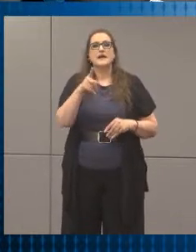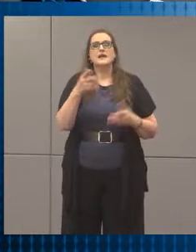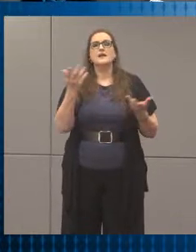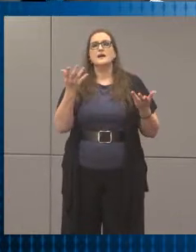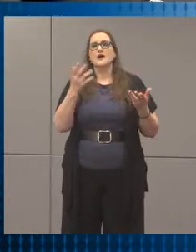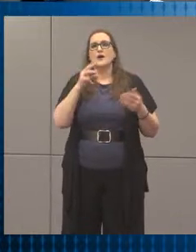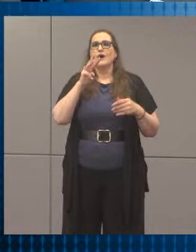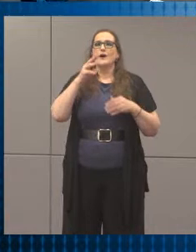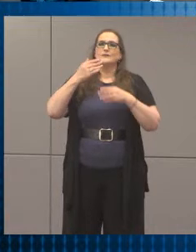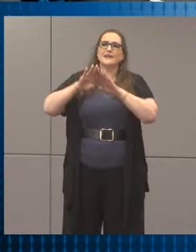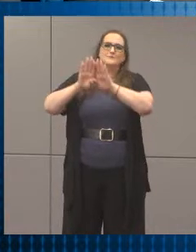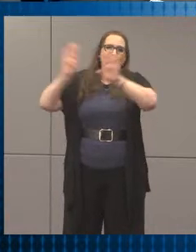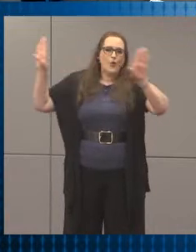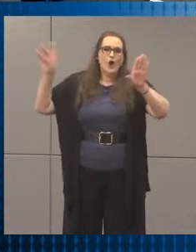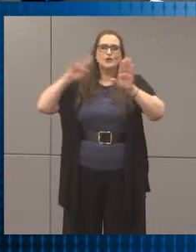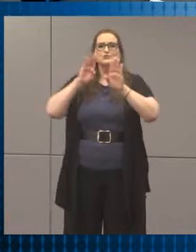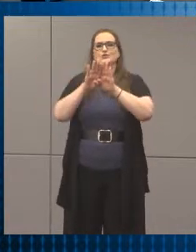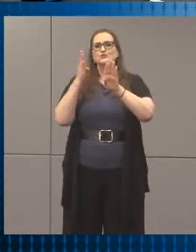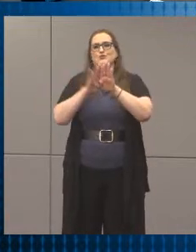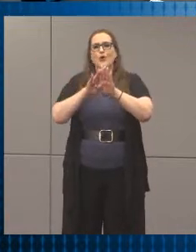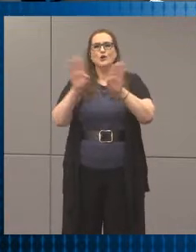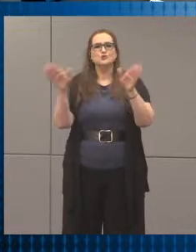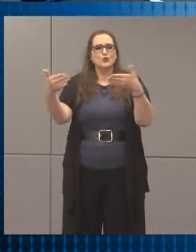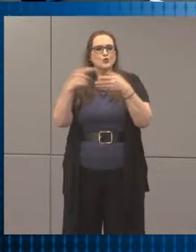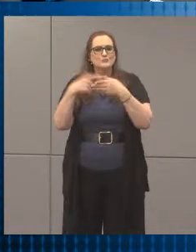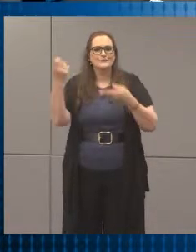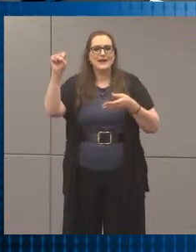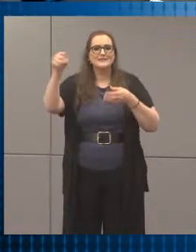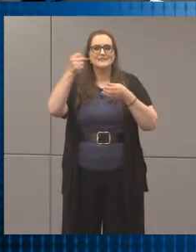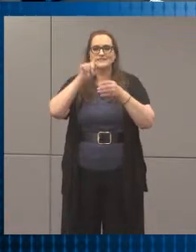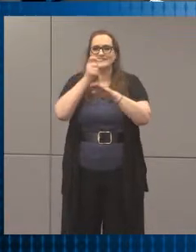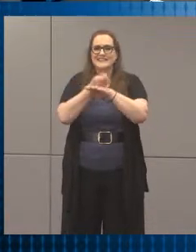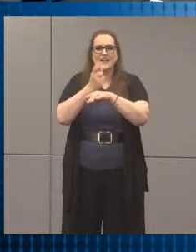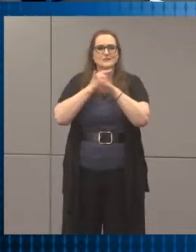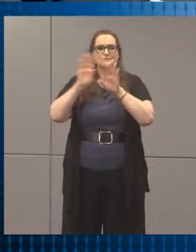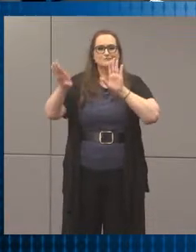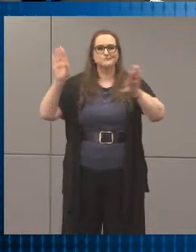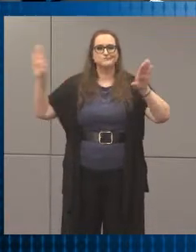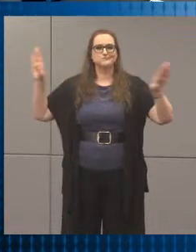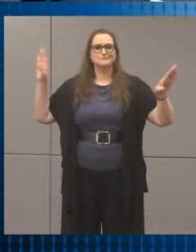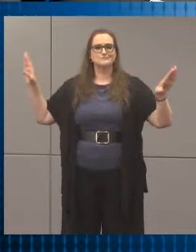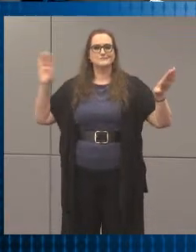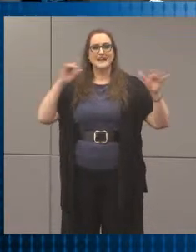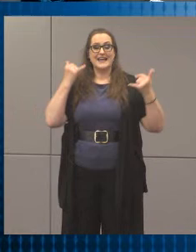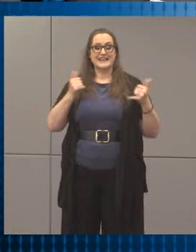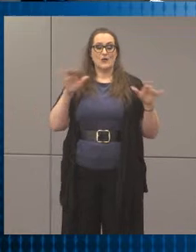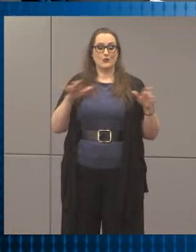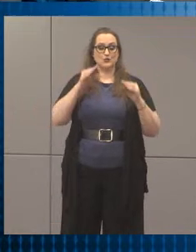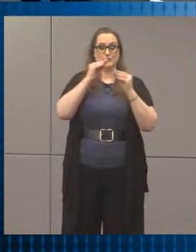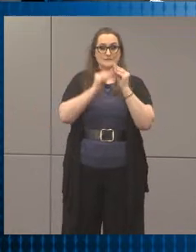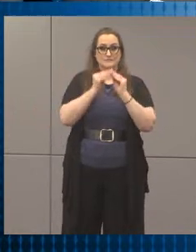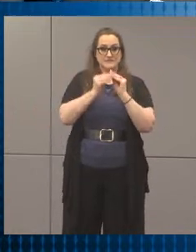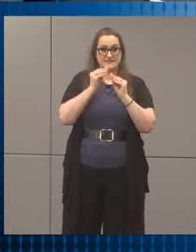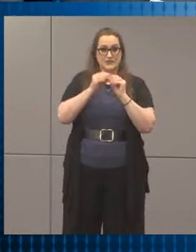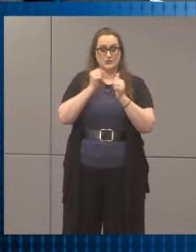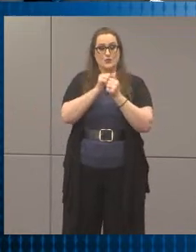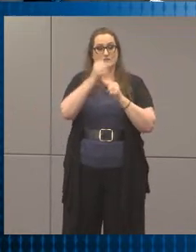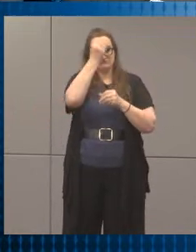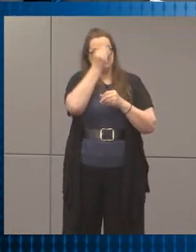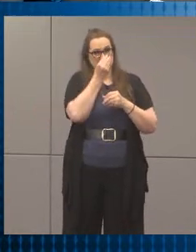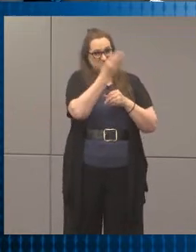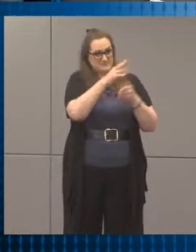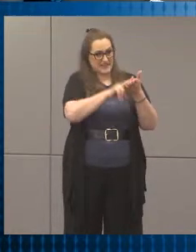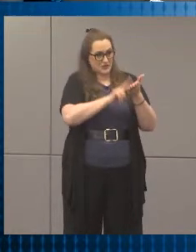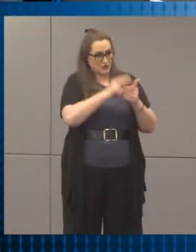walls, doors, rooms have been locked down, and now we're doing the details that instruct the contractor on what he needs to